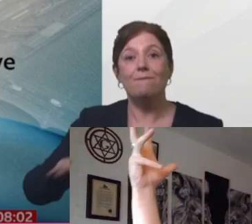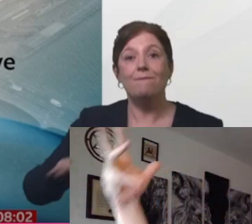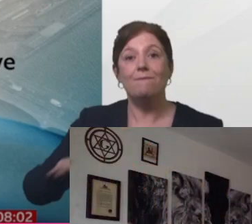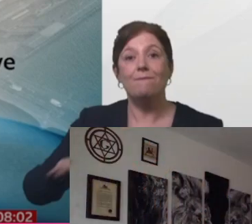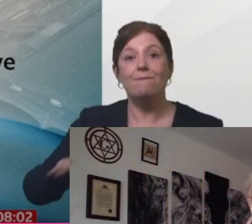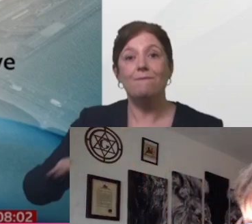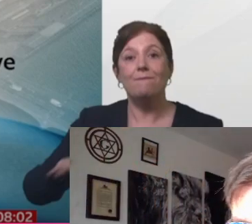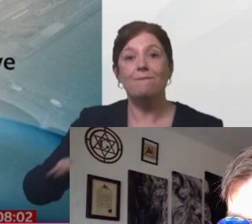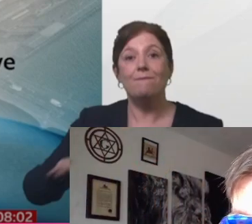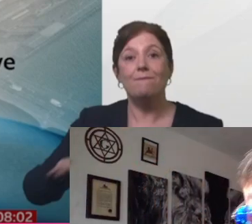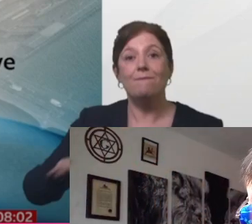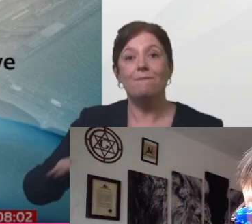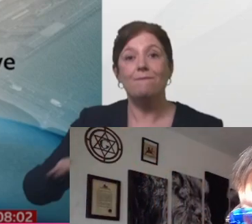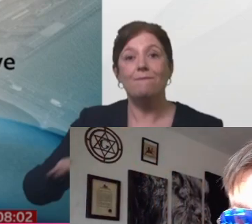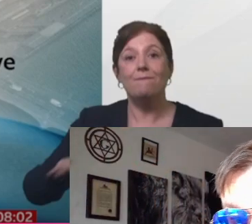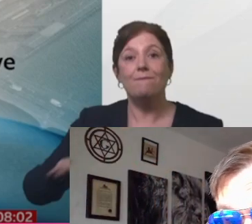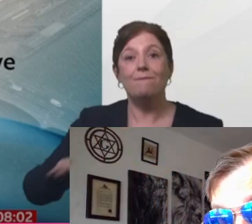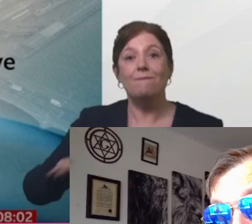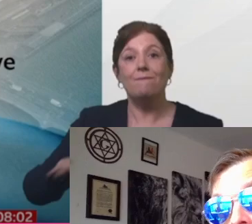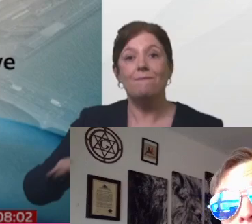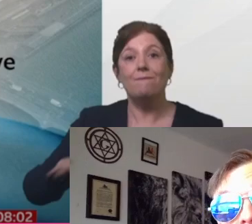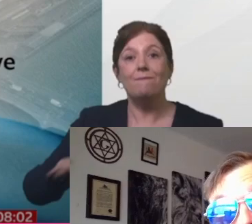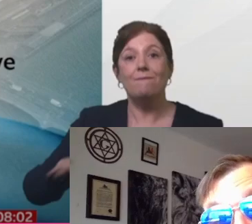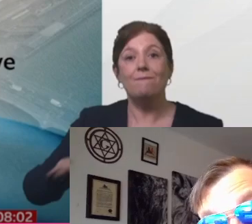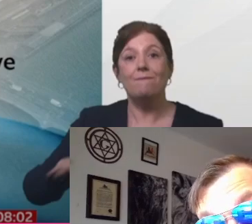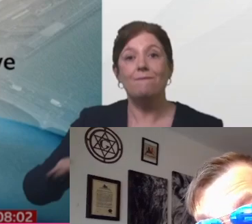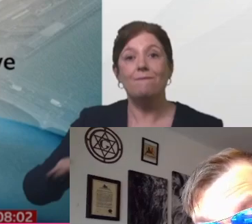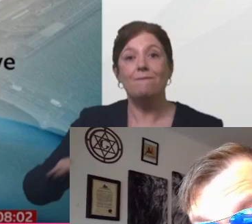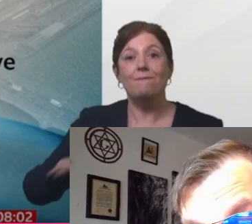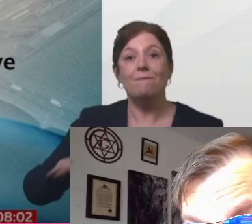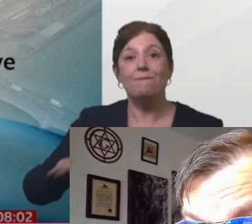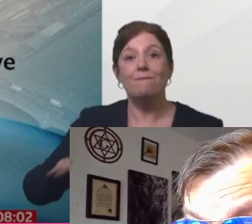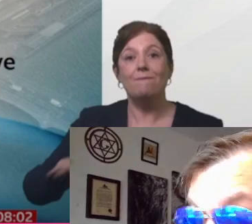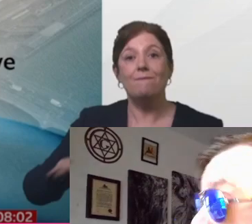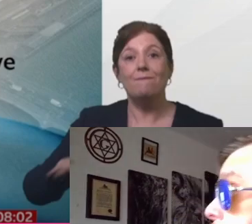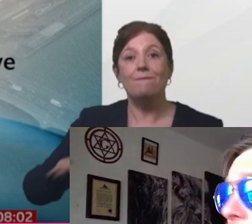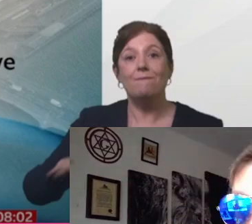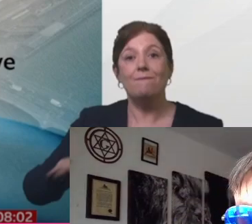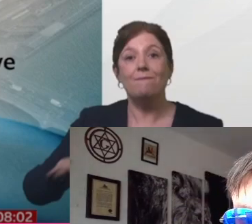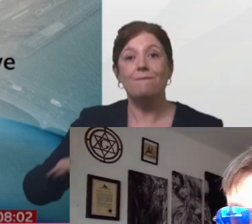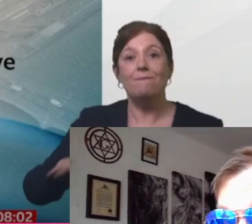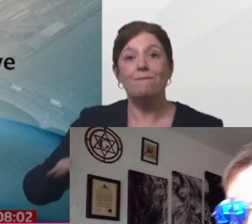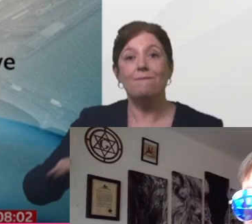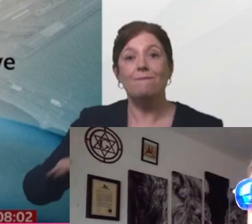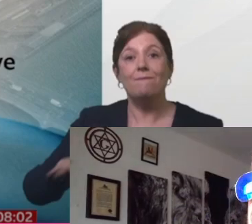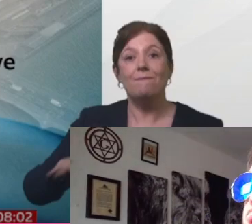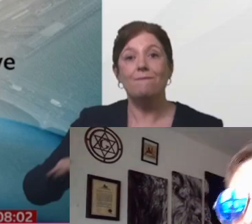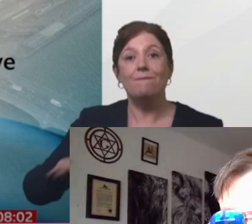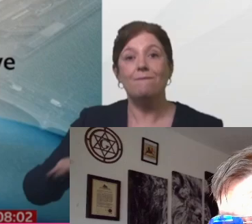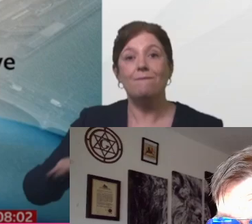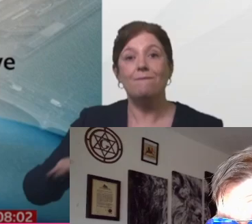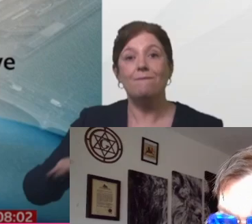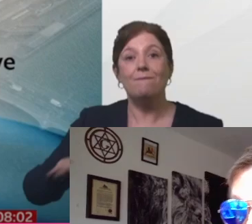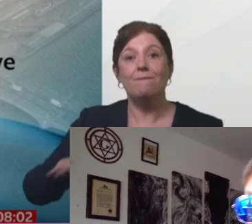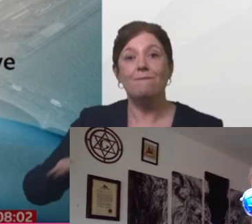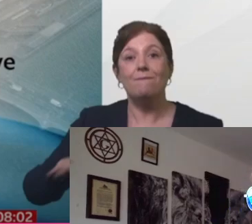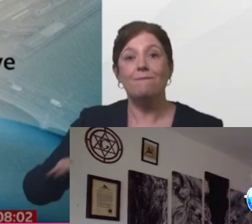giving people the ability and the idea fucking to set up our own voting system away from this fucking charade.